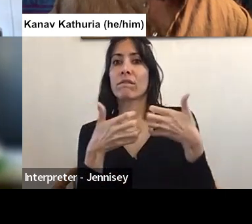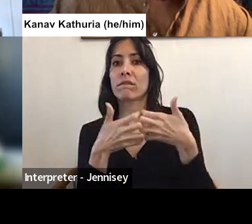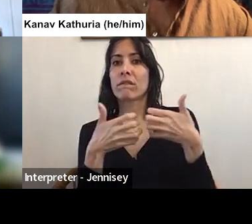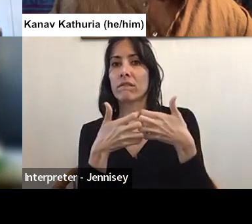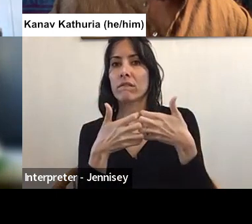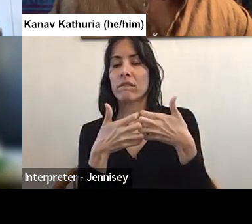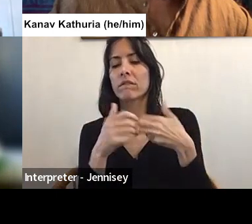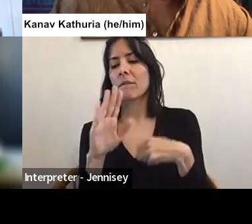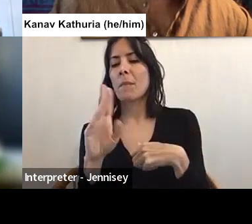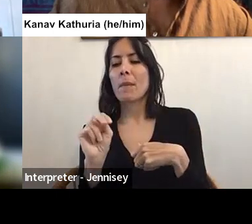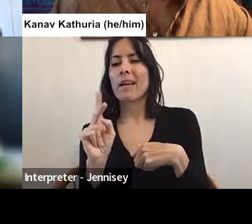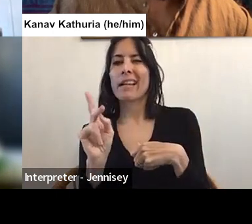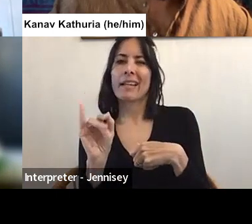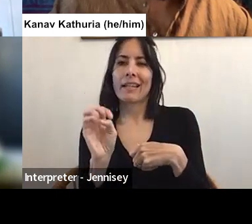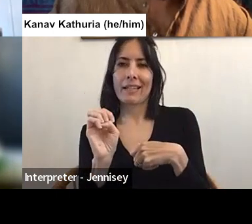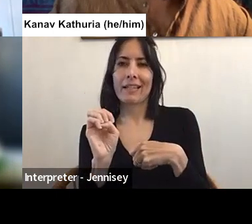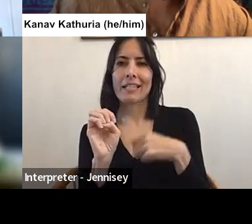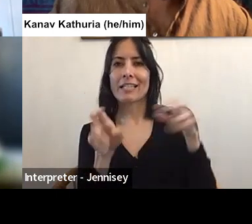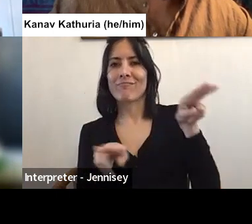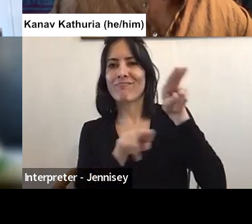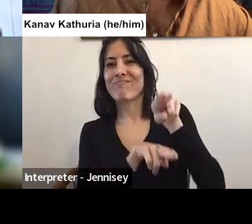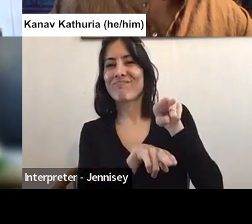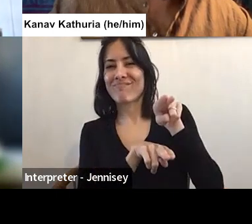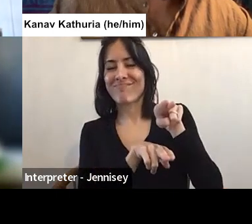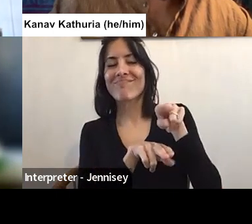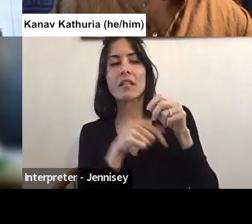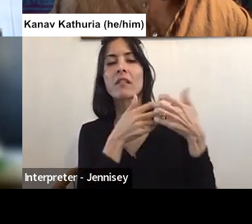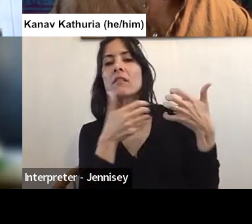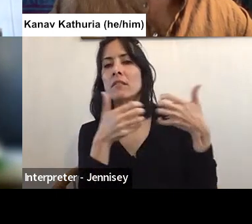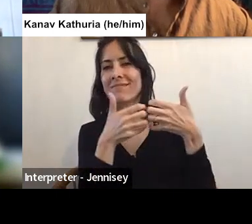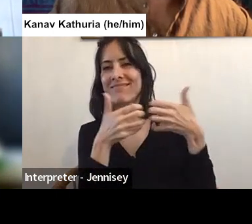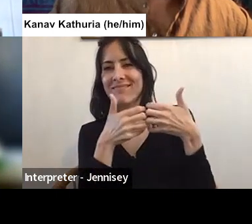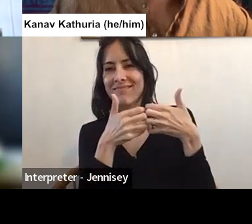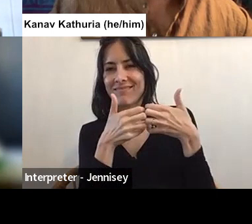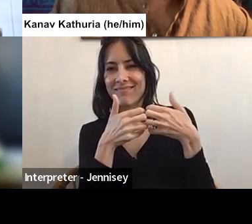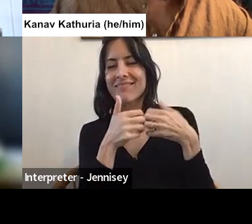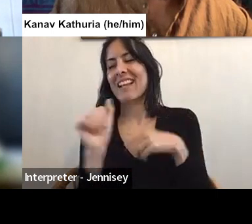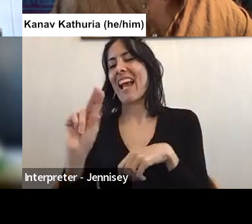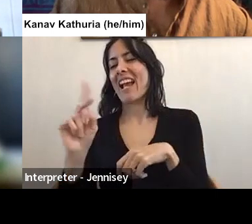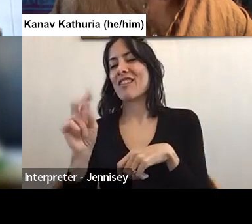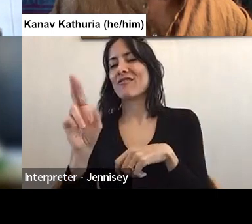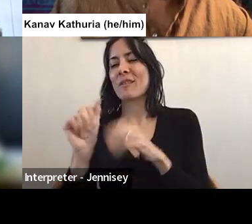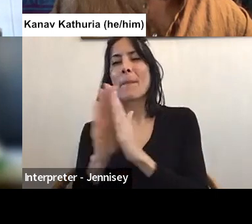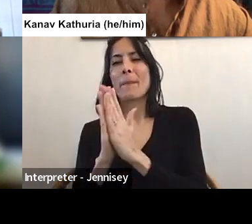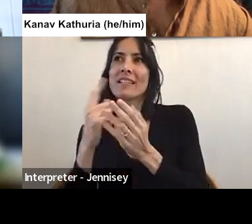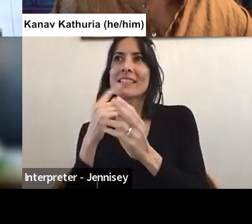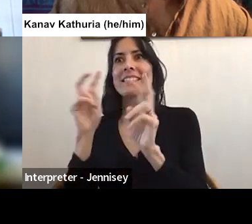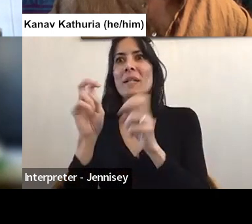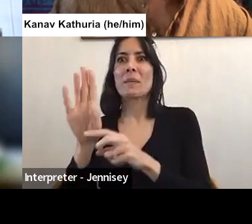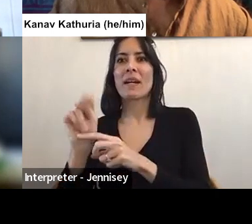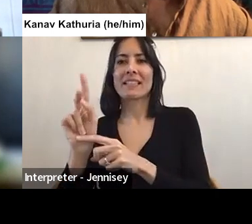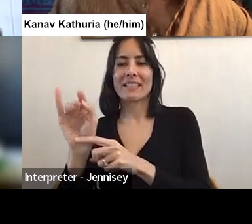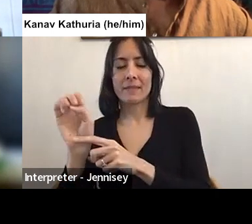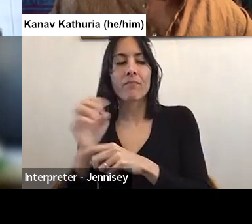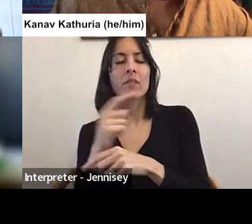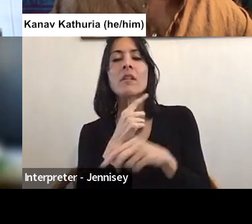their celly or the person that's on the bunk above them. Hence Andrea's book, Bunkie Shanai. They were doing this thing where they would